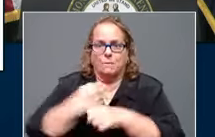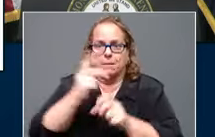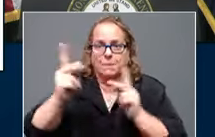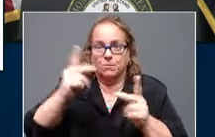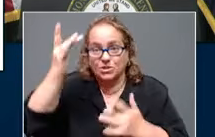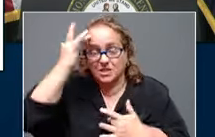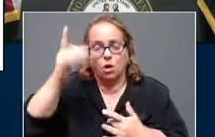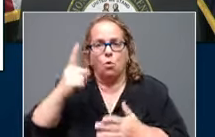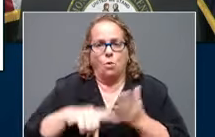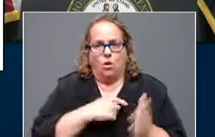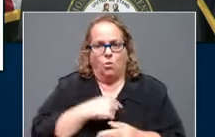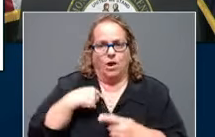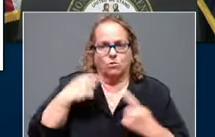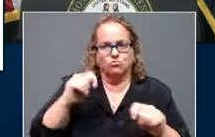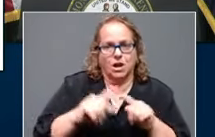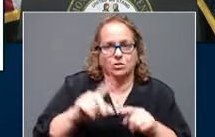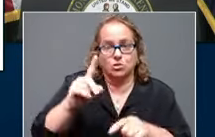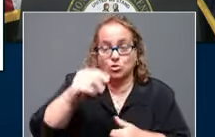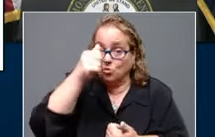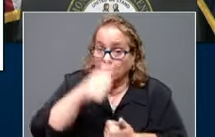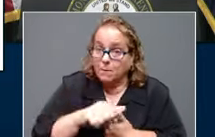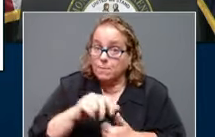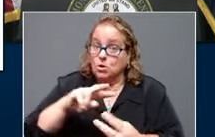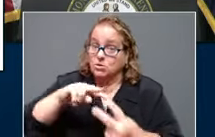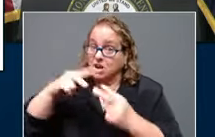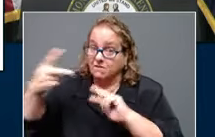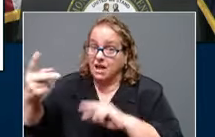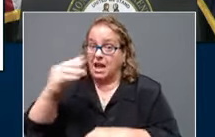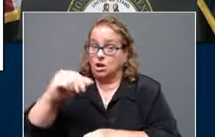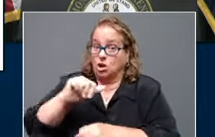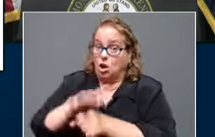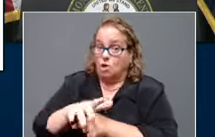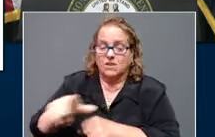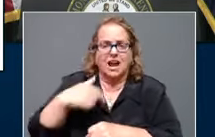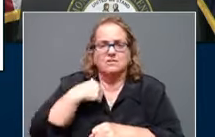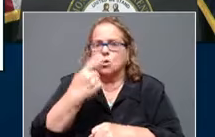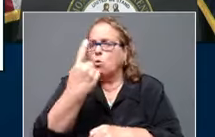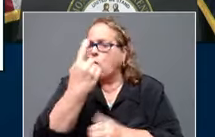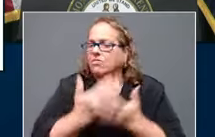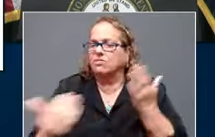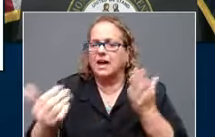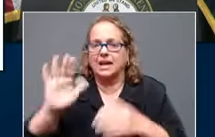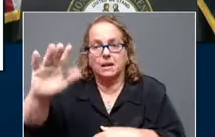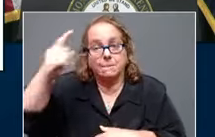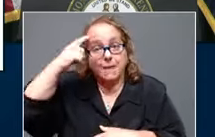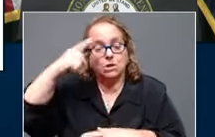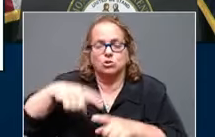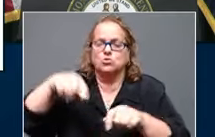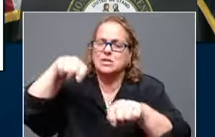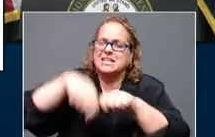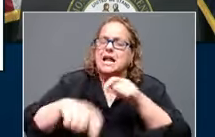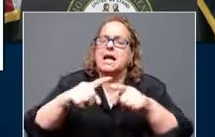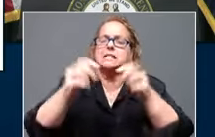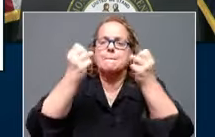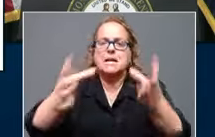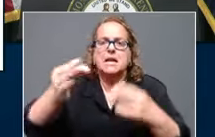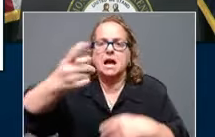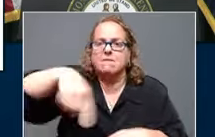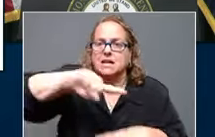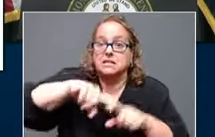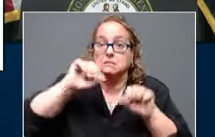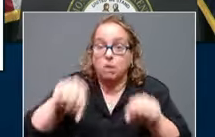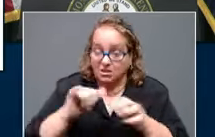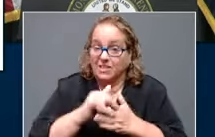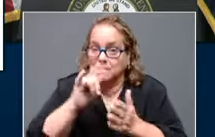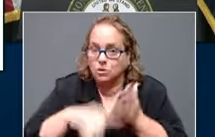way to get as many of us as possible. Our job is to fight back, which means we got to be a little flexible. We got to be willing to do what